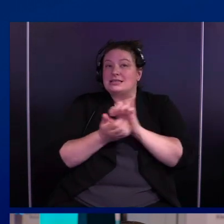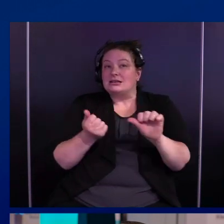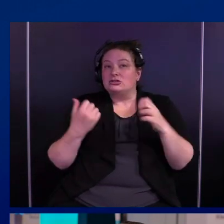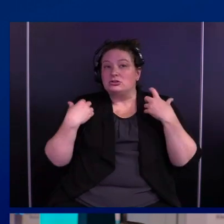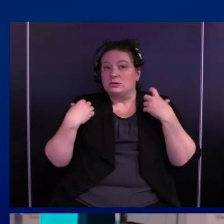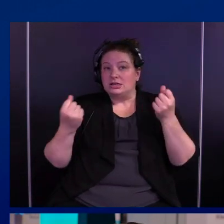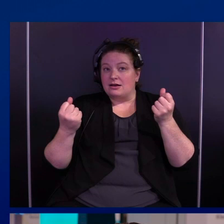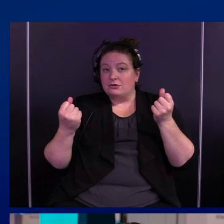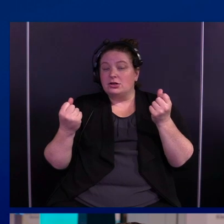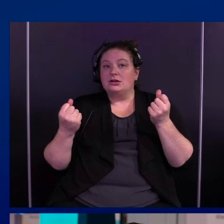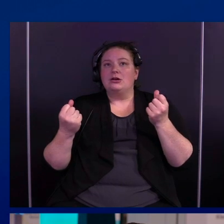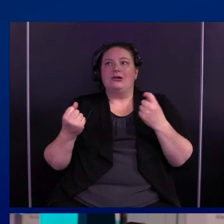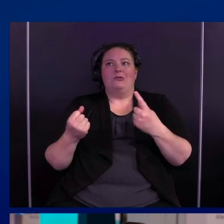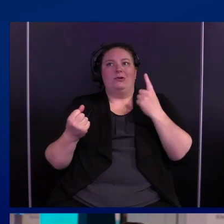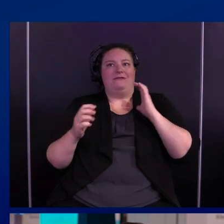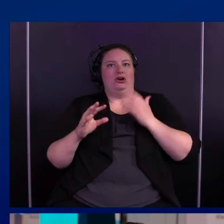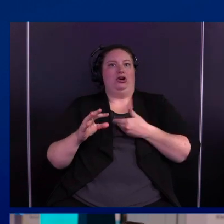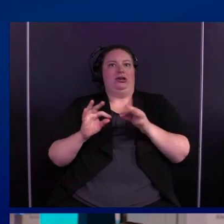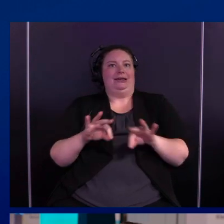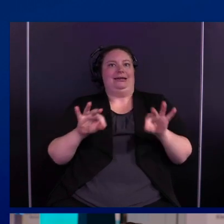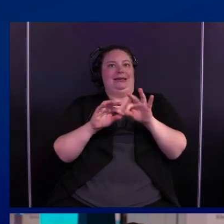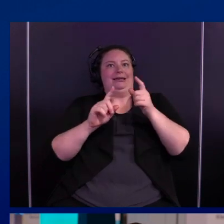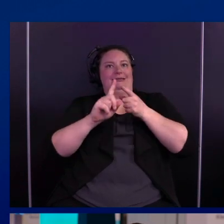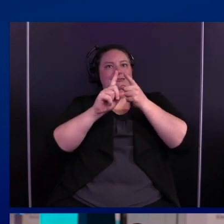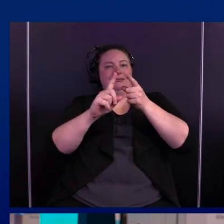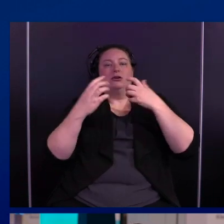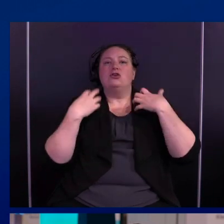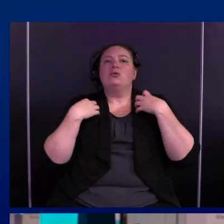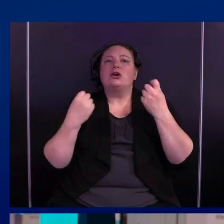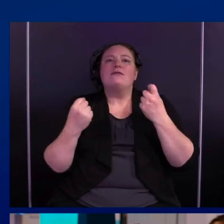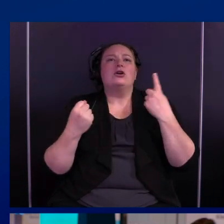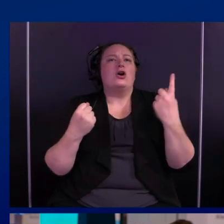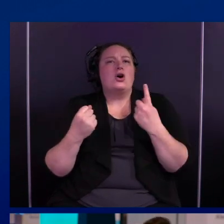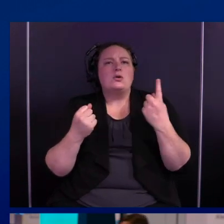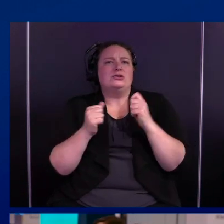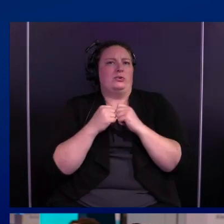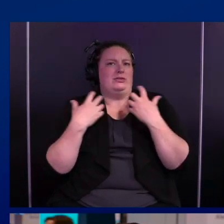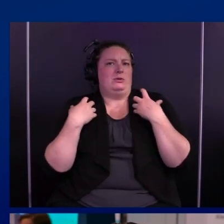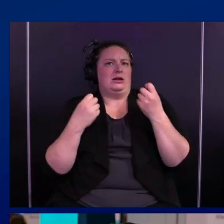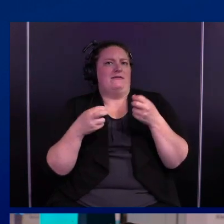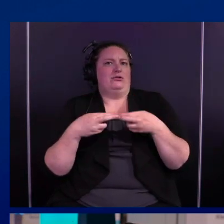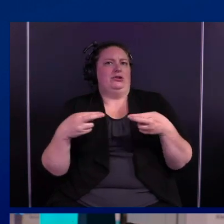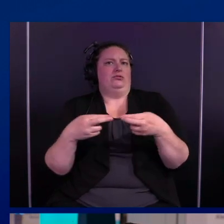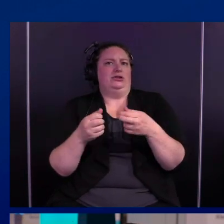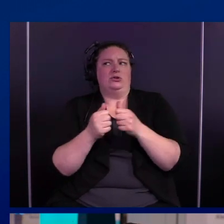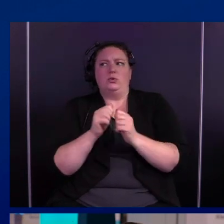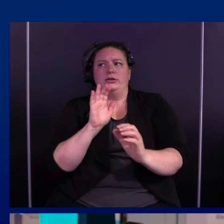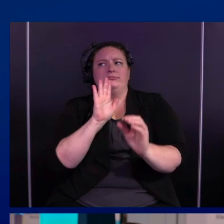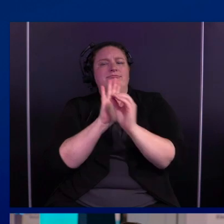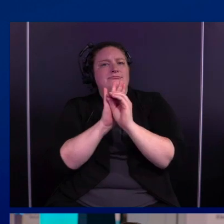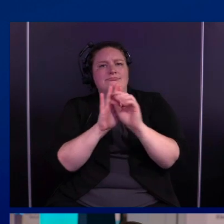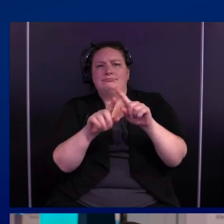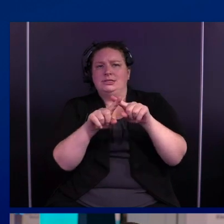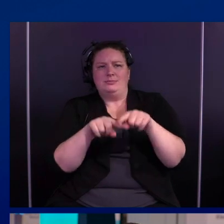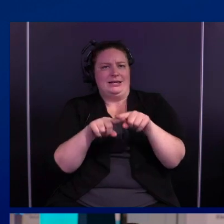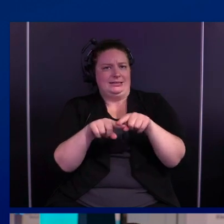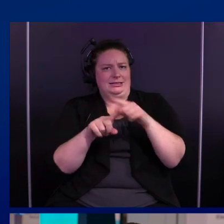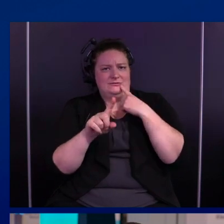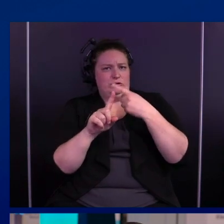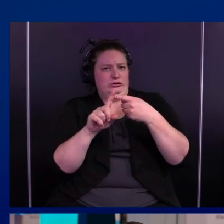one of our key tenets is that recovery is always done on the recovery region with zero dependencies of the source infrastructure.